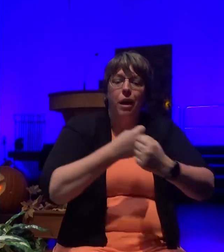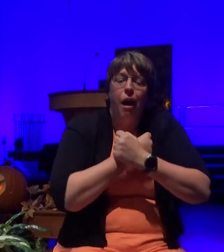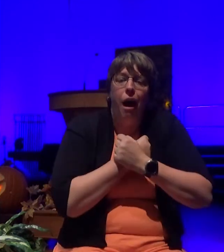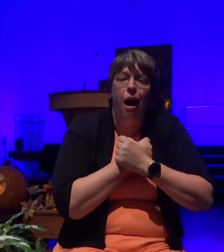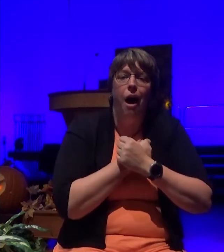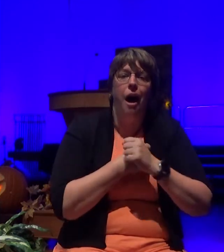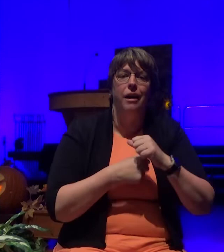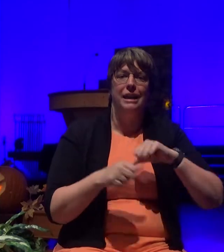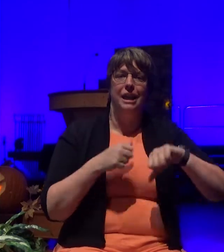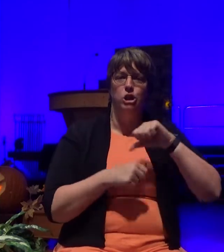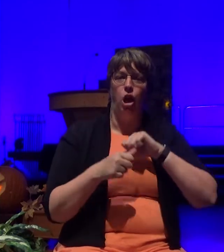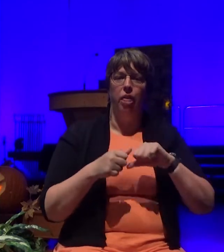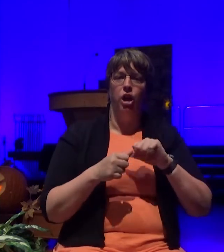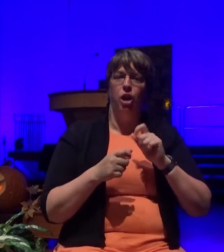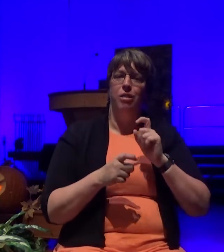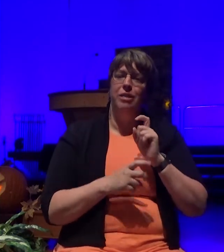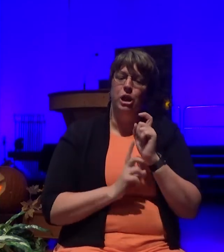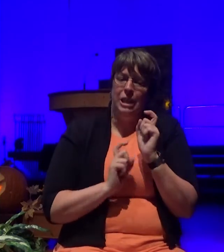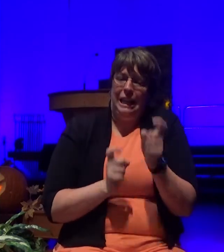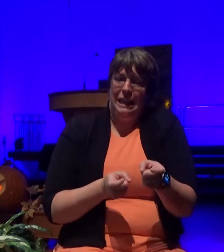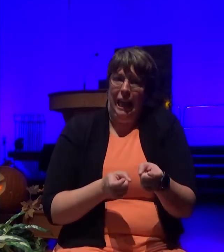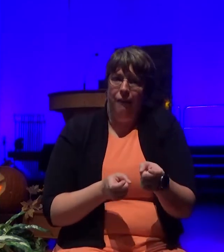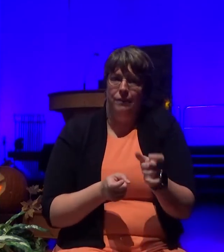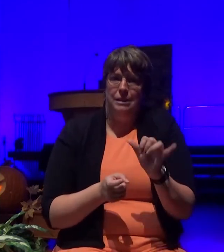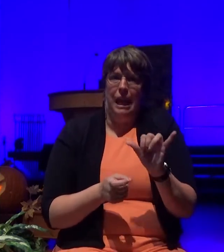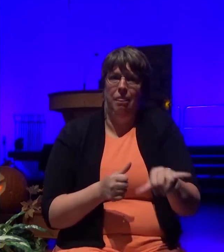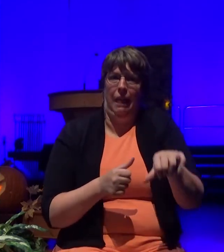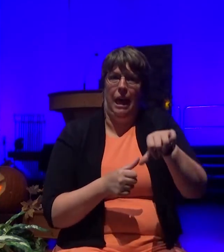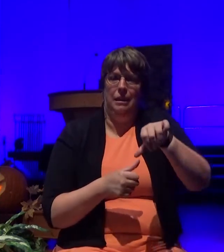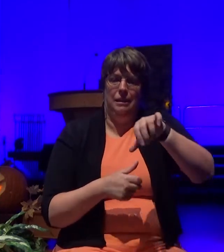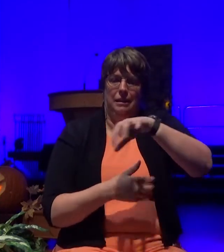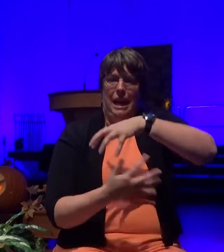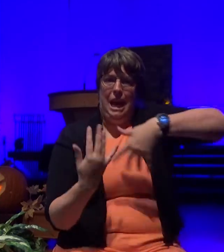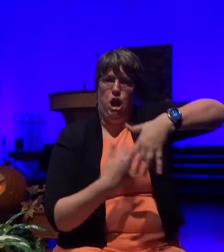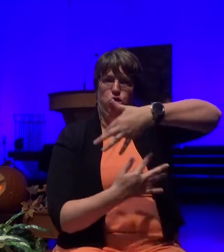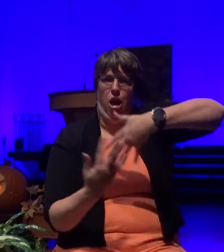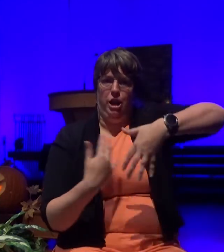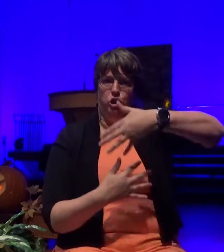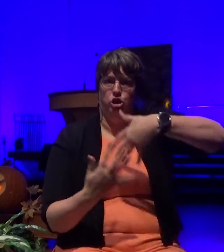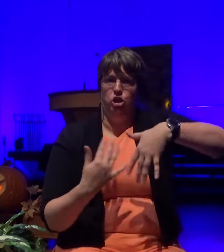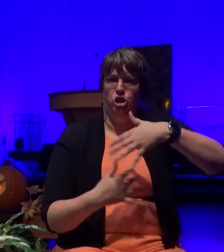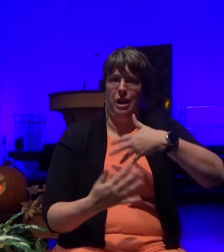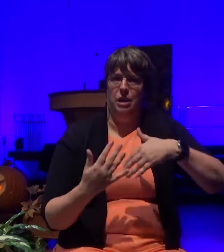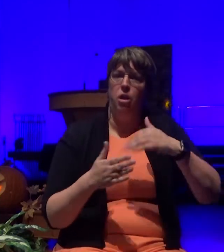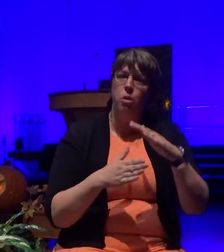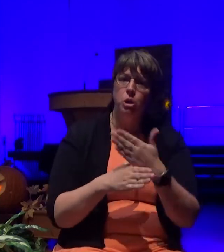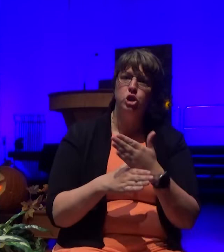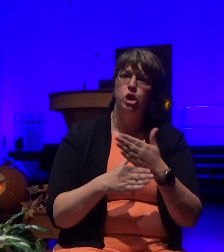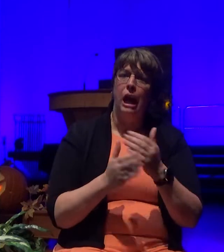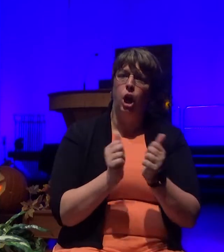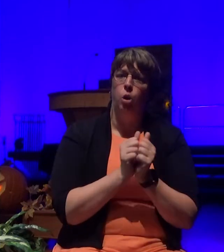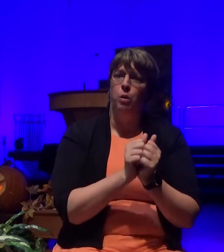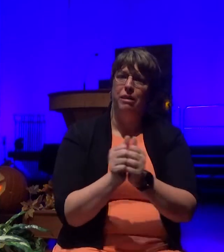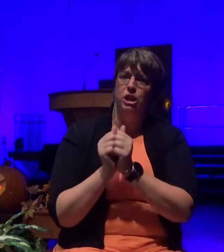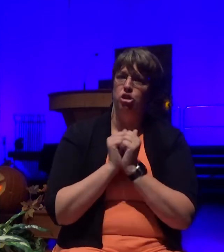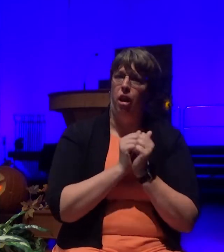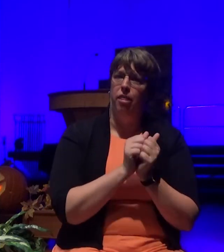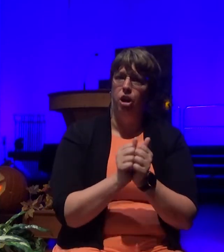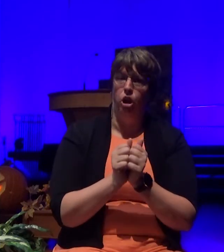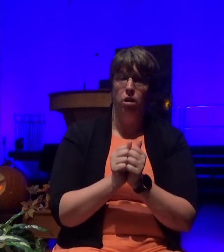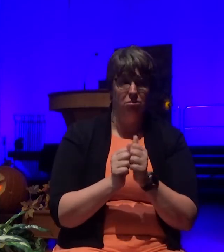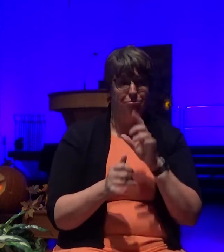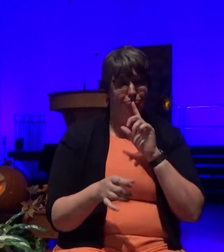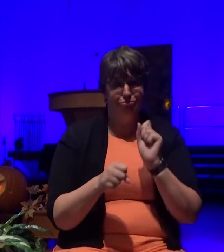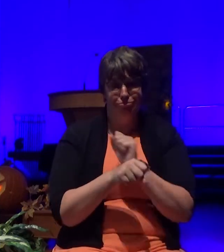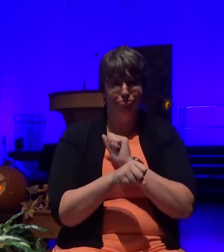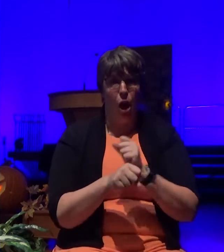there's a gift in every interaction that we share with one another. We are gifts to each other, and we